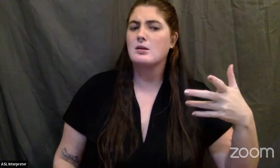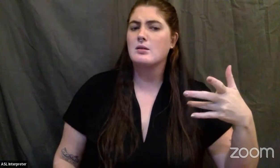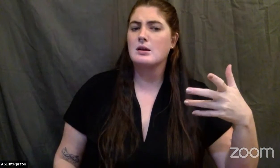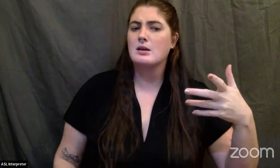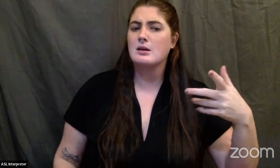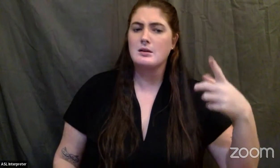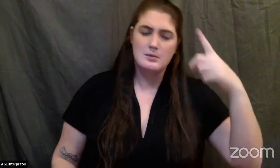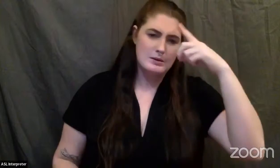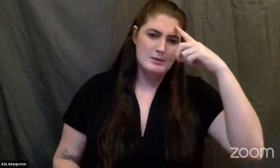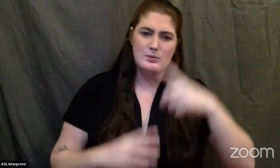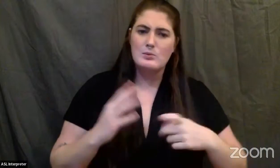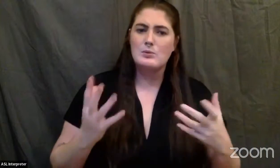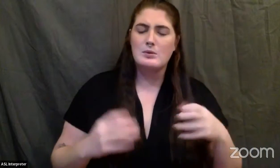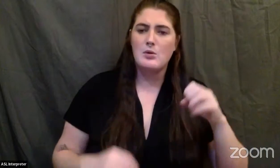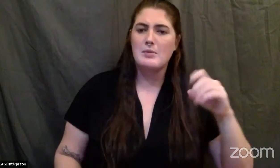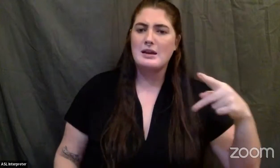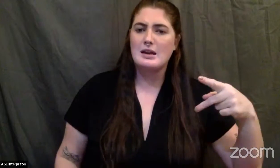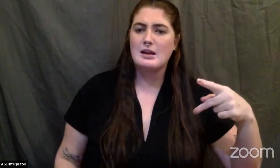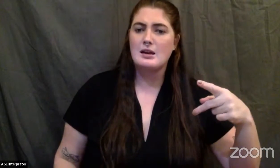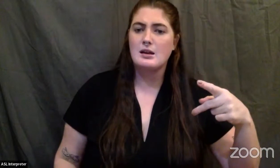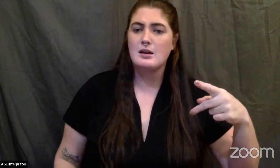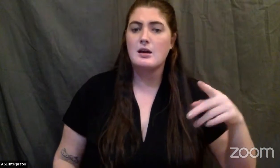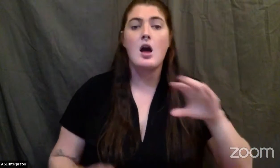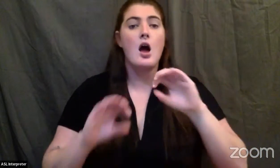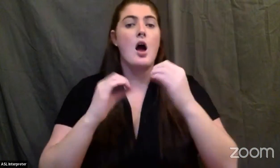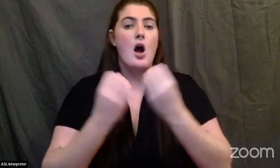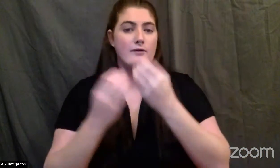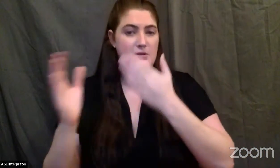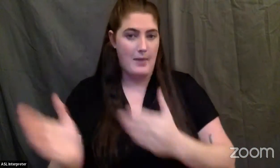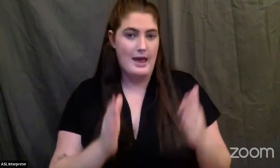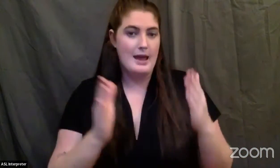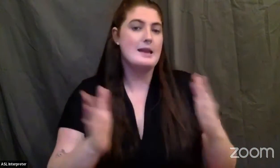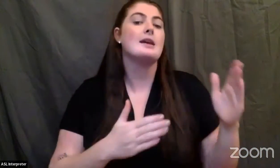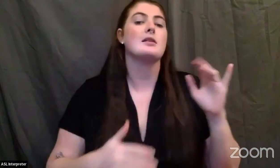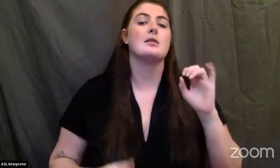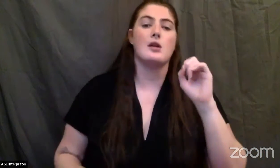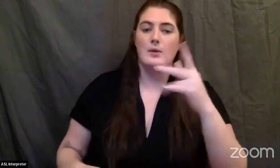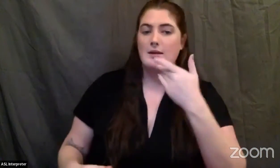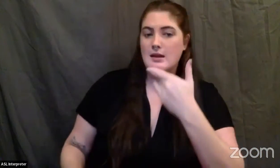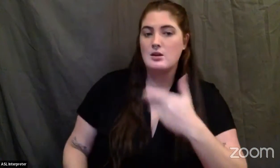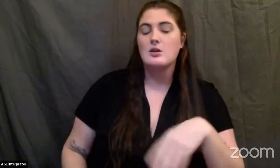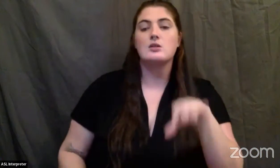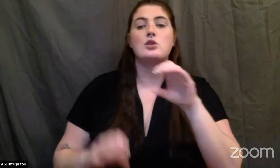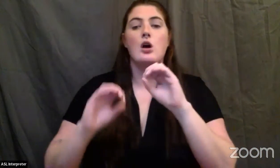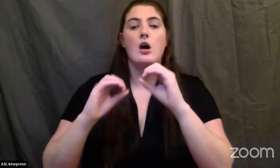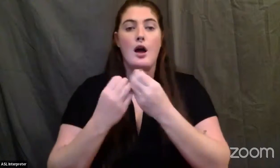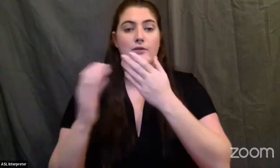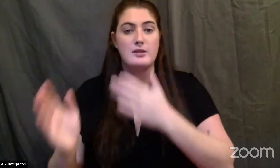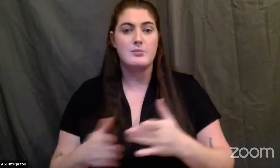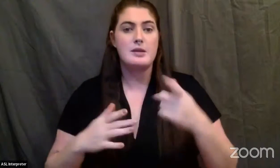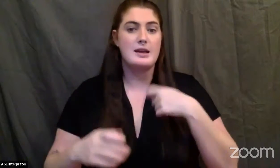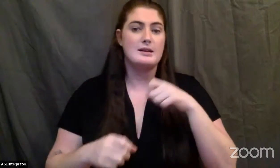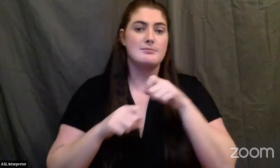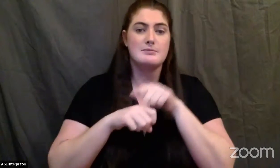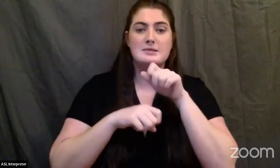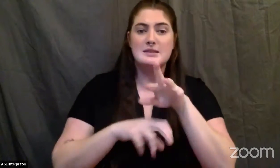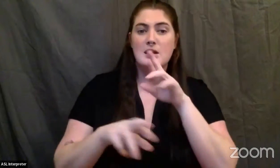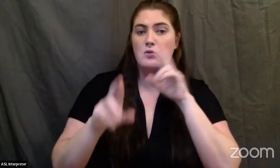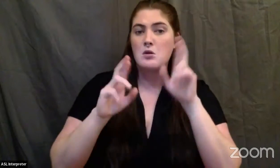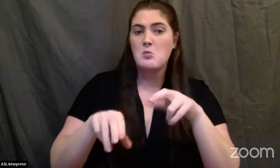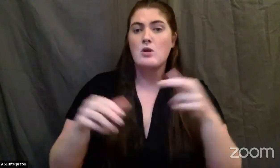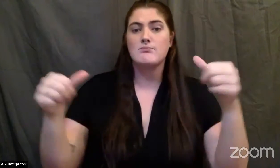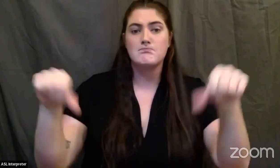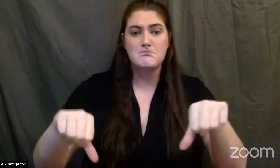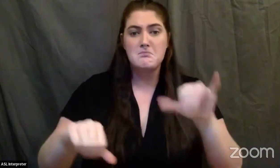fully accustomed to yet. Office of Planning. Office of Planning, thank you. Yeah, so they submitted a report opposing it.